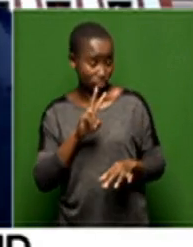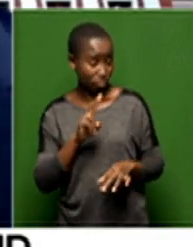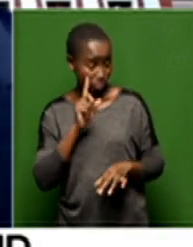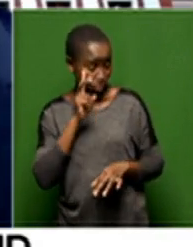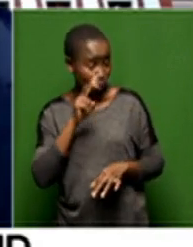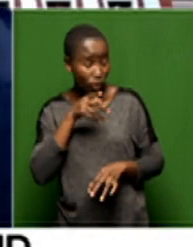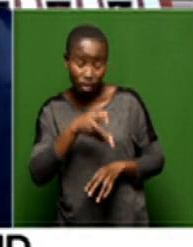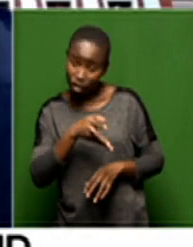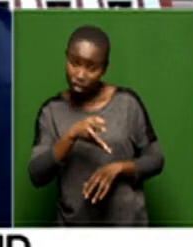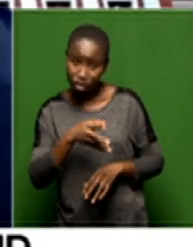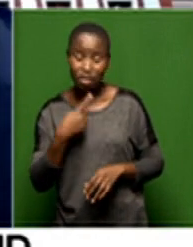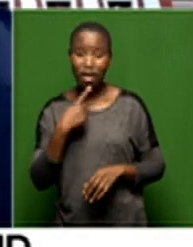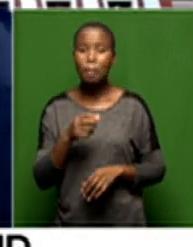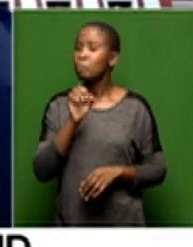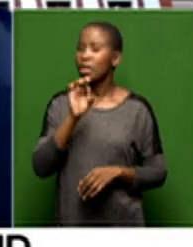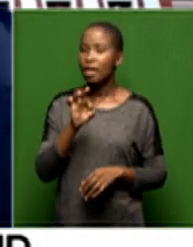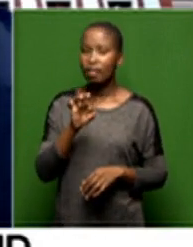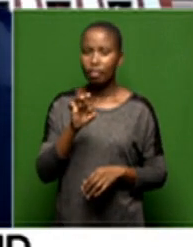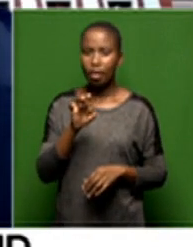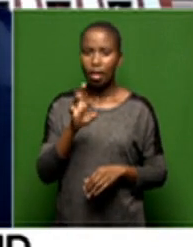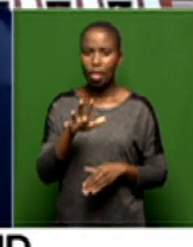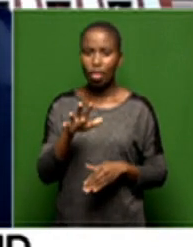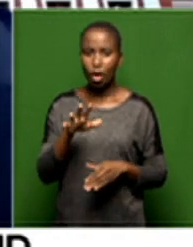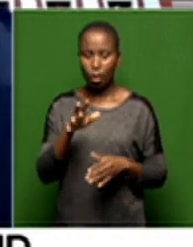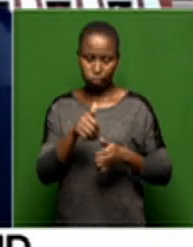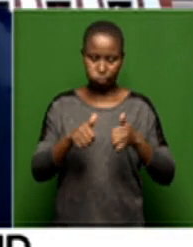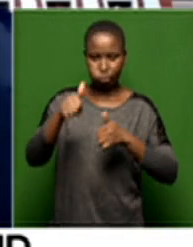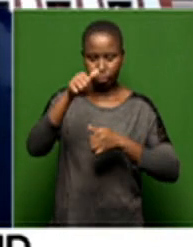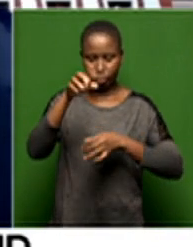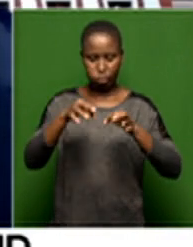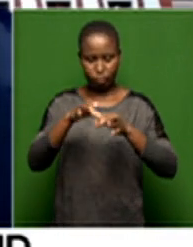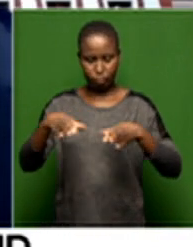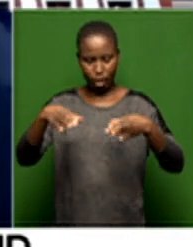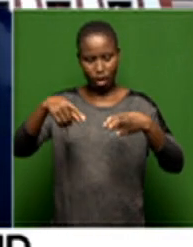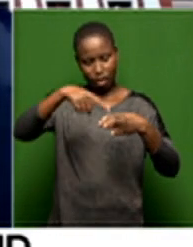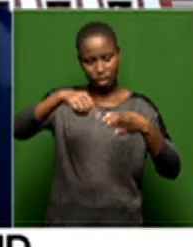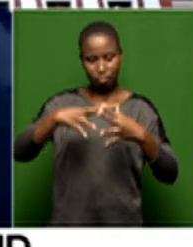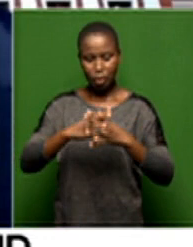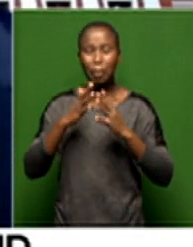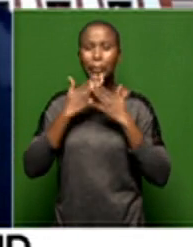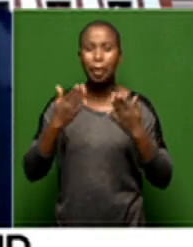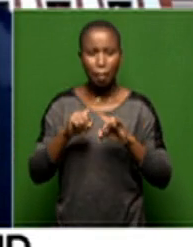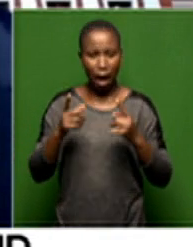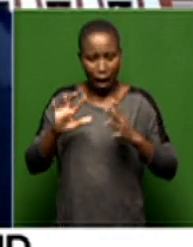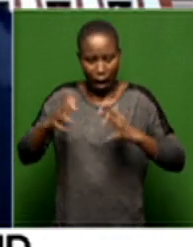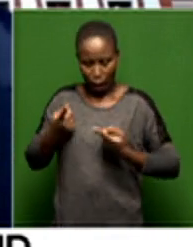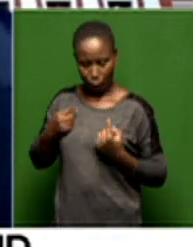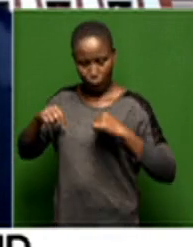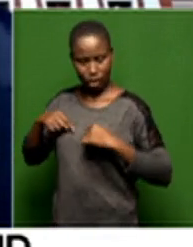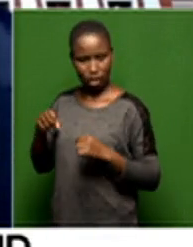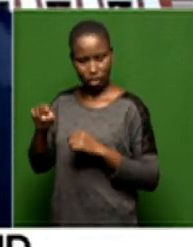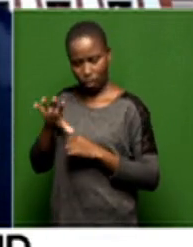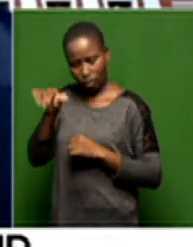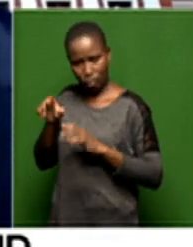think if the ruling party cannot be a unified voice, how do we as South Africa intend on being a